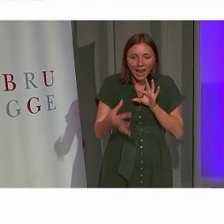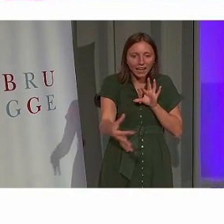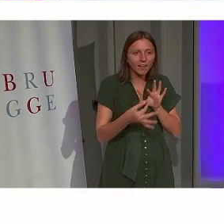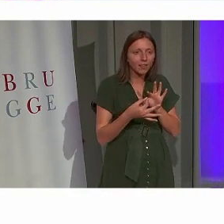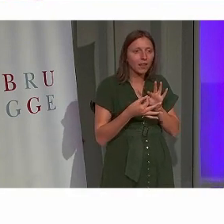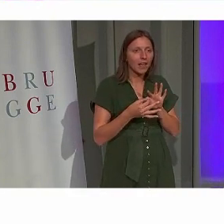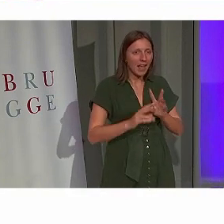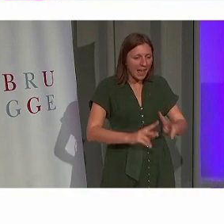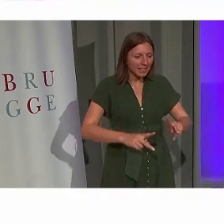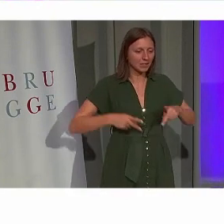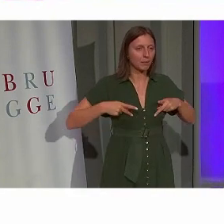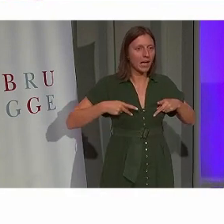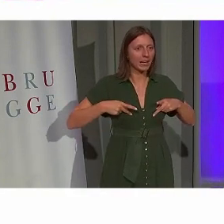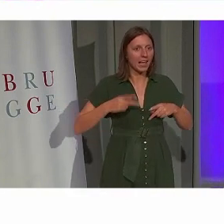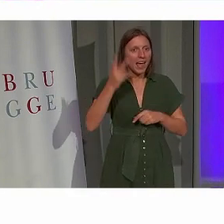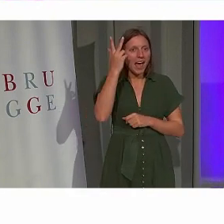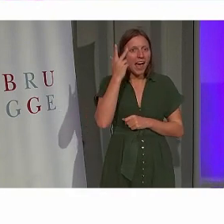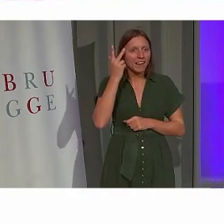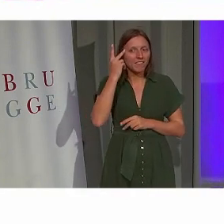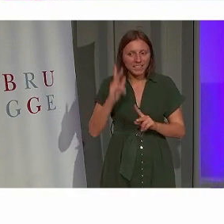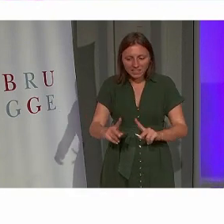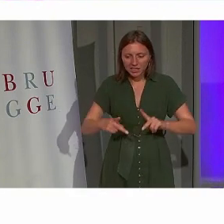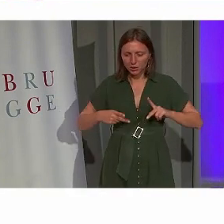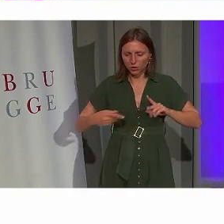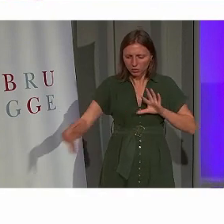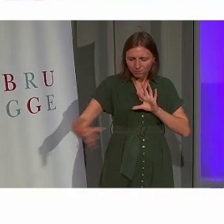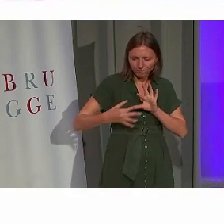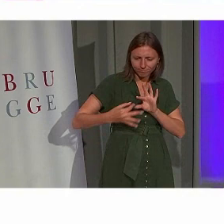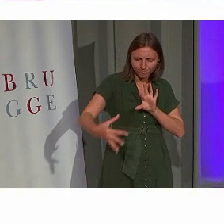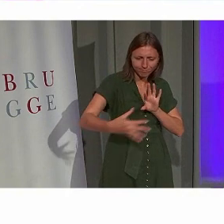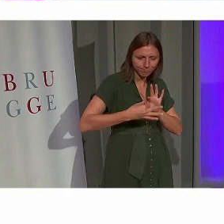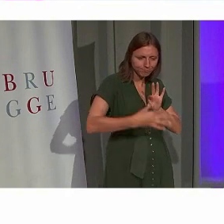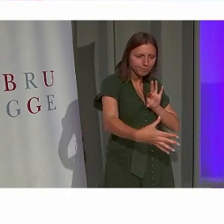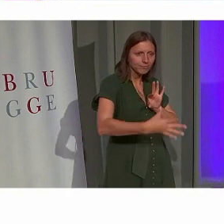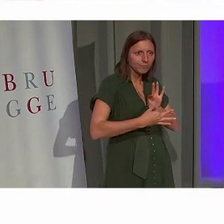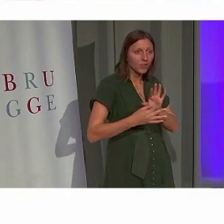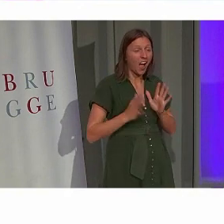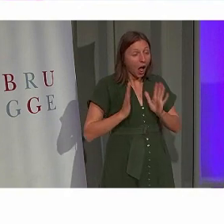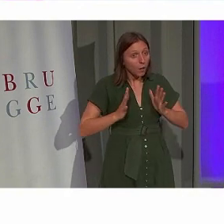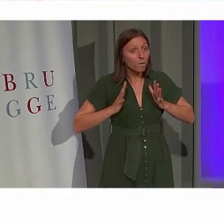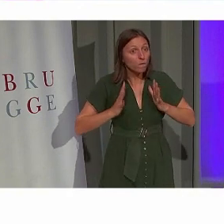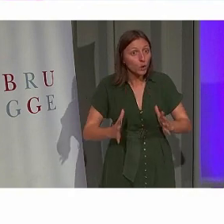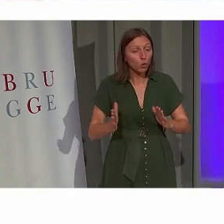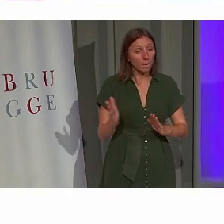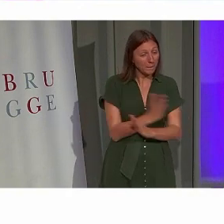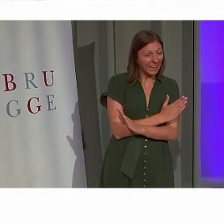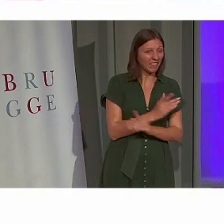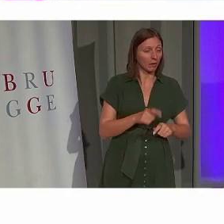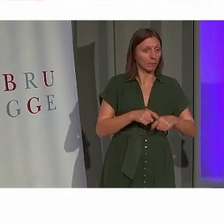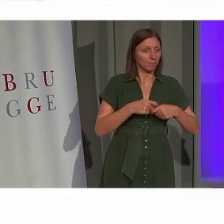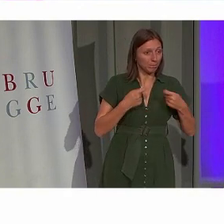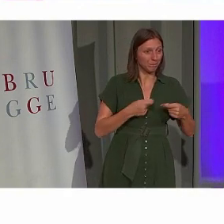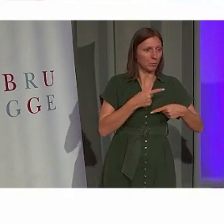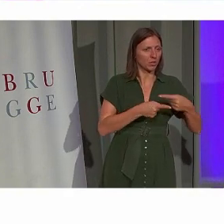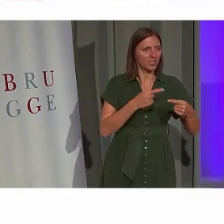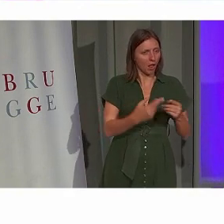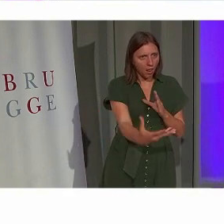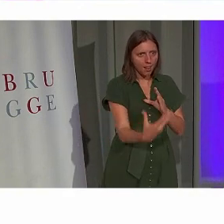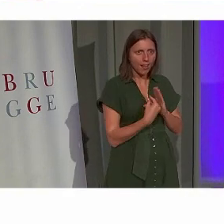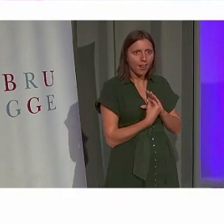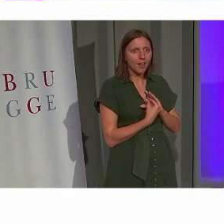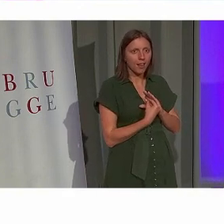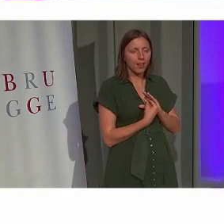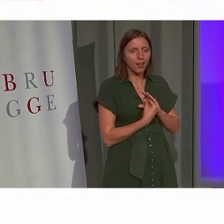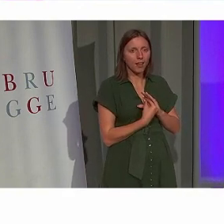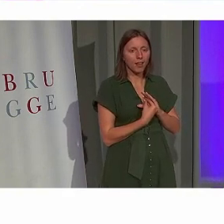talk to people, bring in experts, bring in people who live